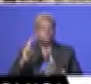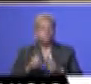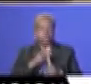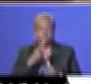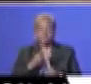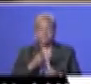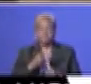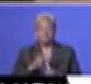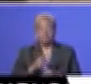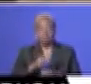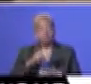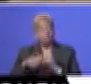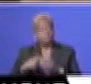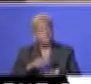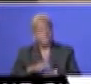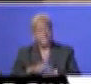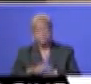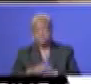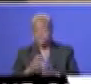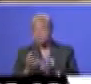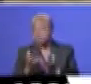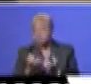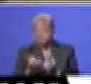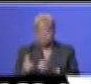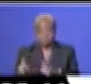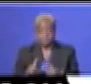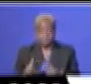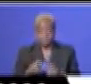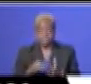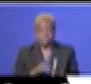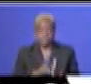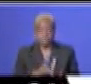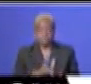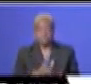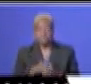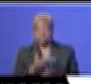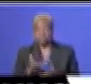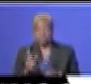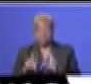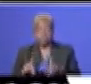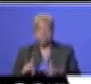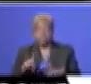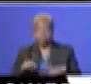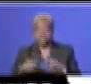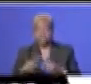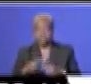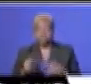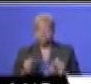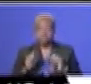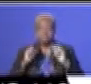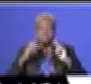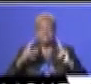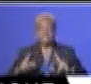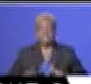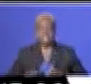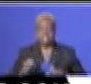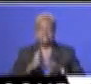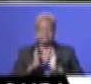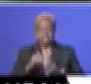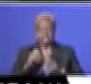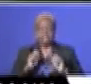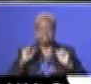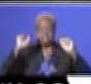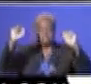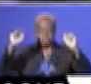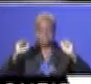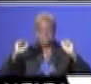craving. One such group of persons craving the old routine are those who frequent fitness gyms. They spend countless hours weekly lifting weights to build and